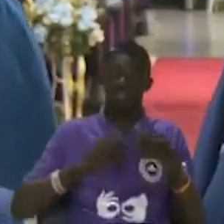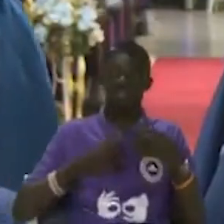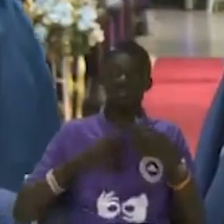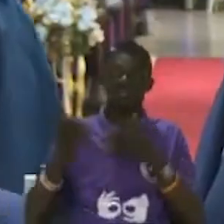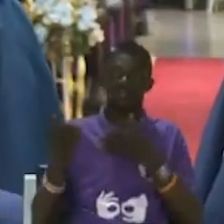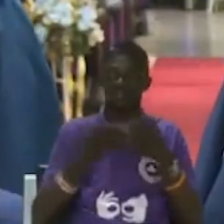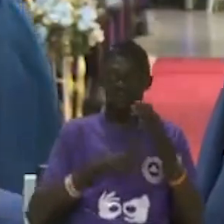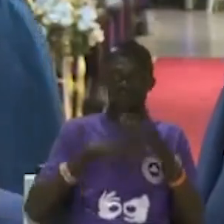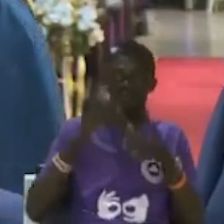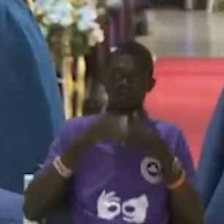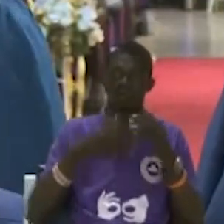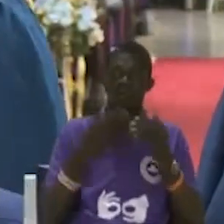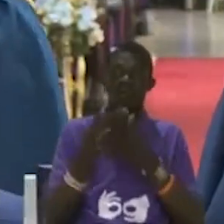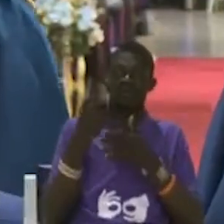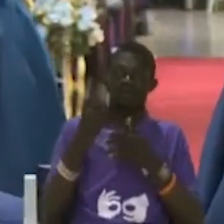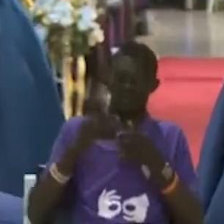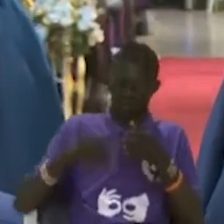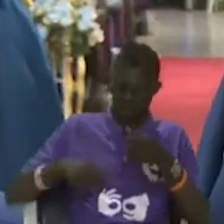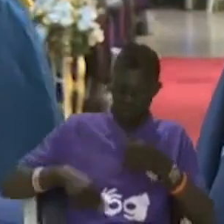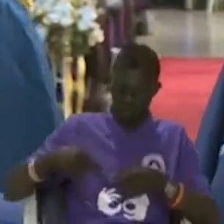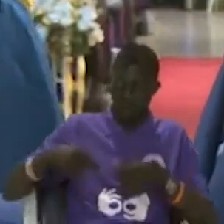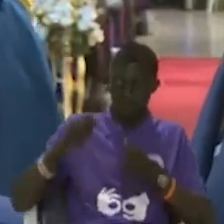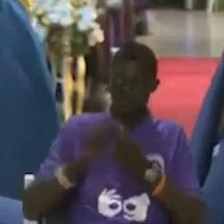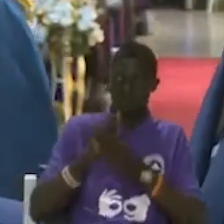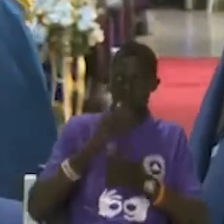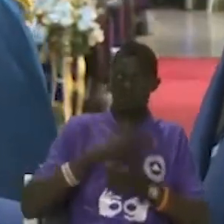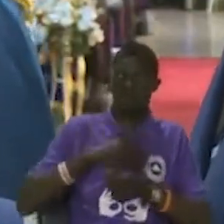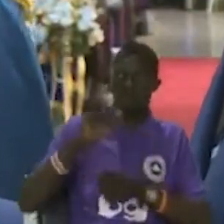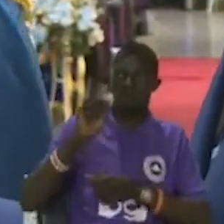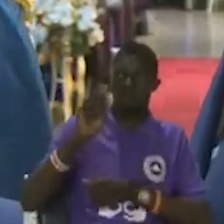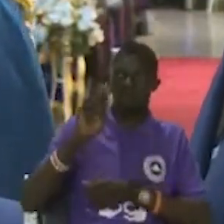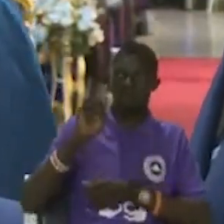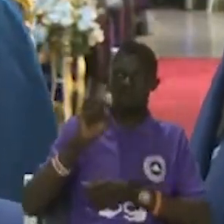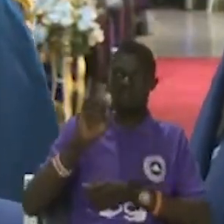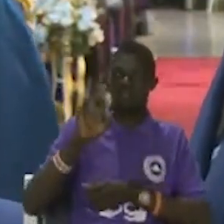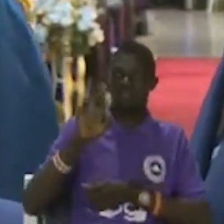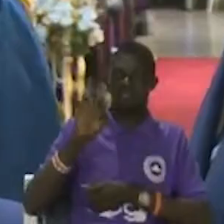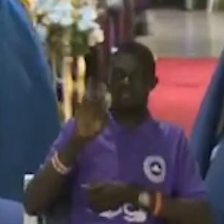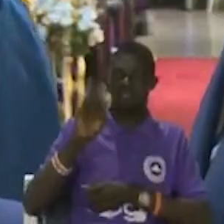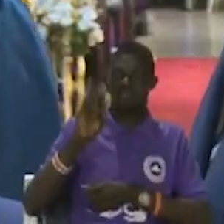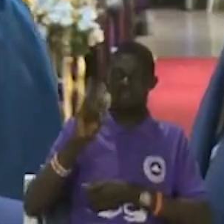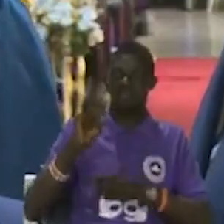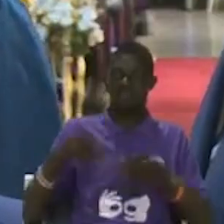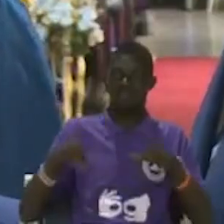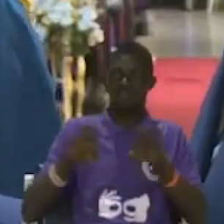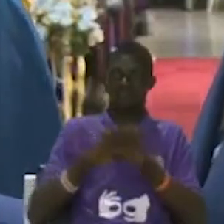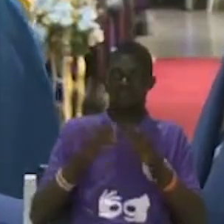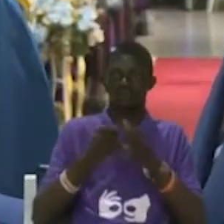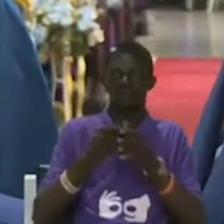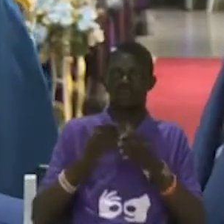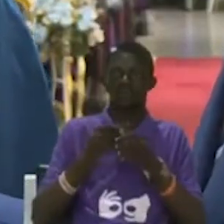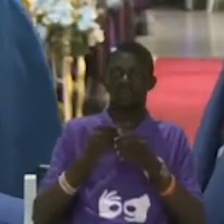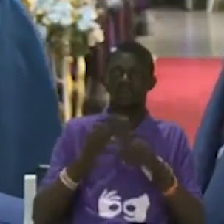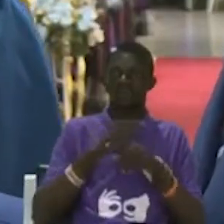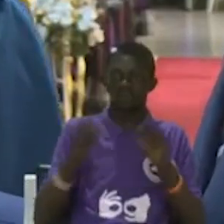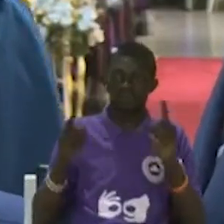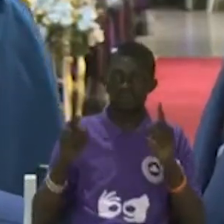brought out the tumor with my anus and my rectum, and they sealed up my anus permanently.